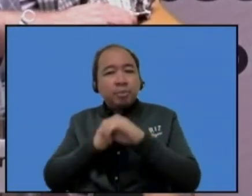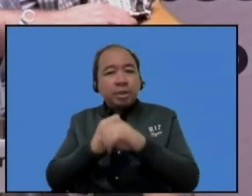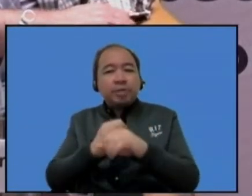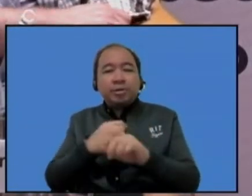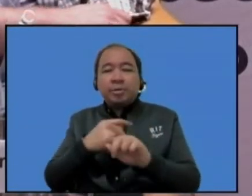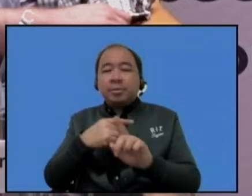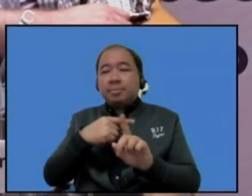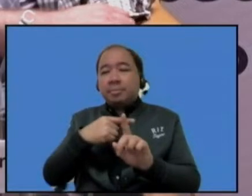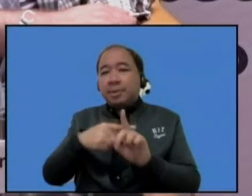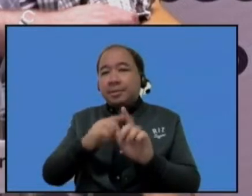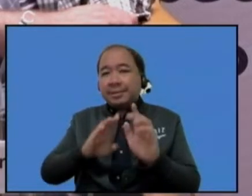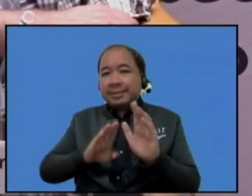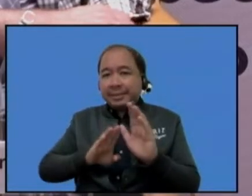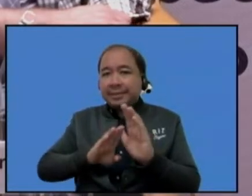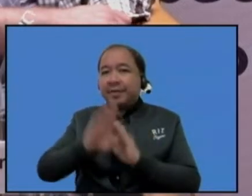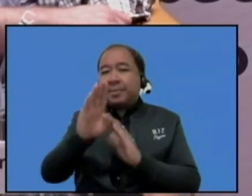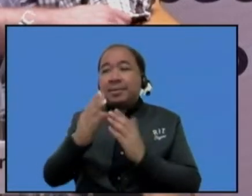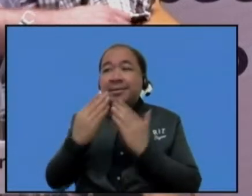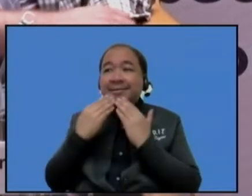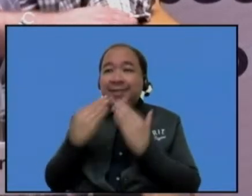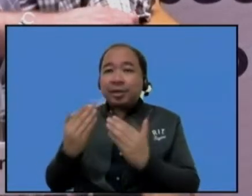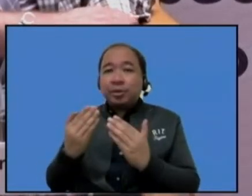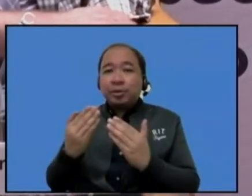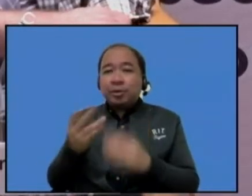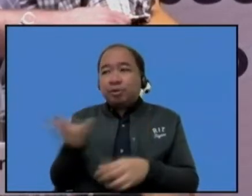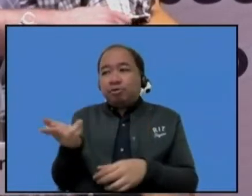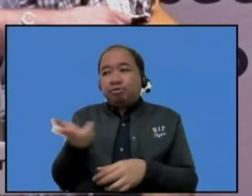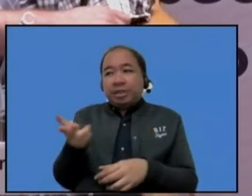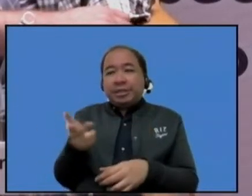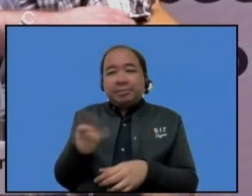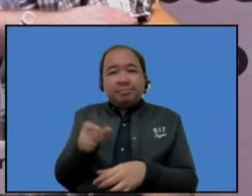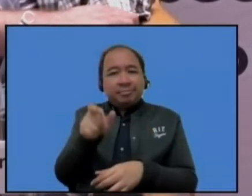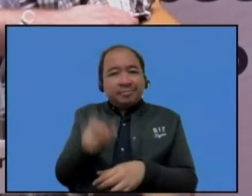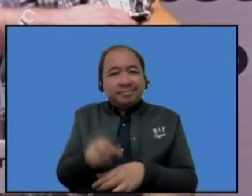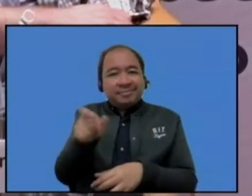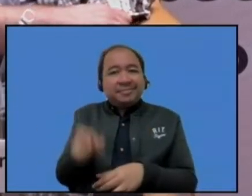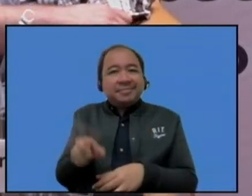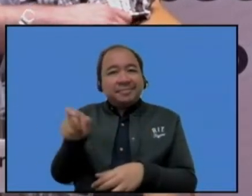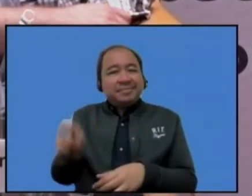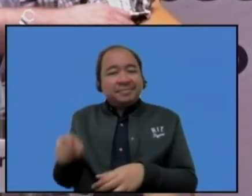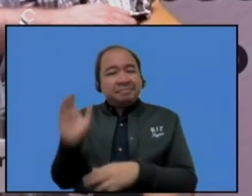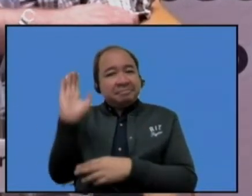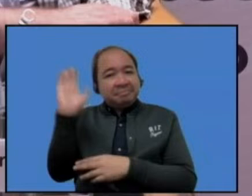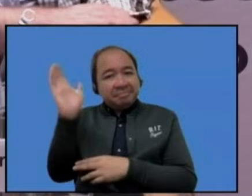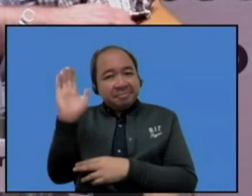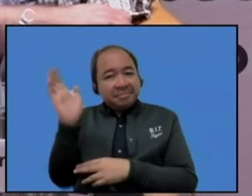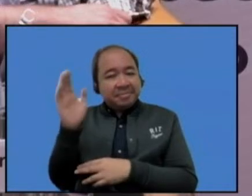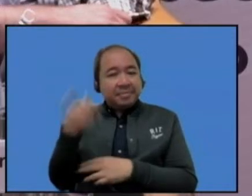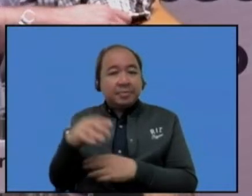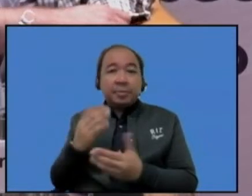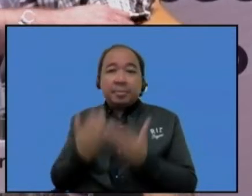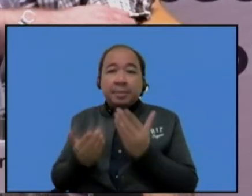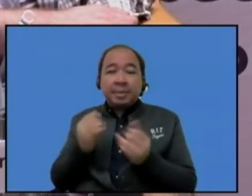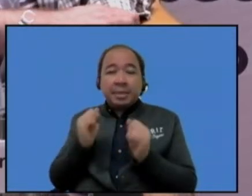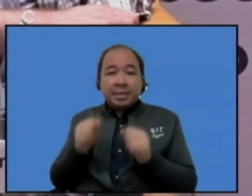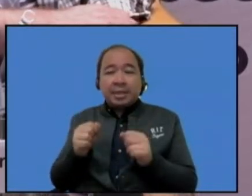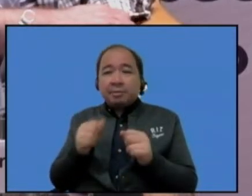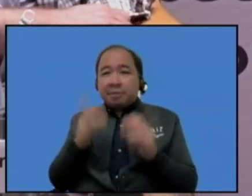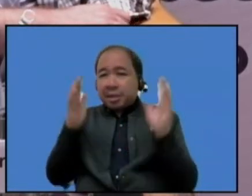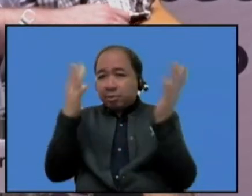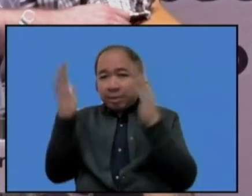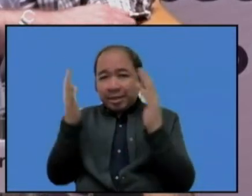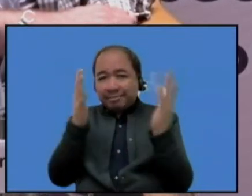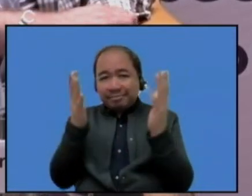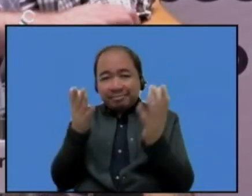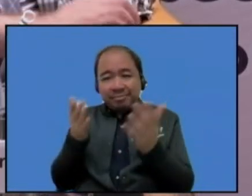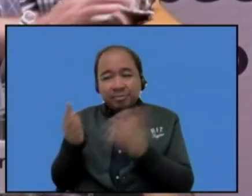a big thank you to my three panelists. And perhaps, if I may, invite you all for a round of applause for the